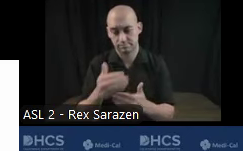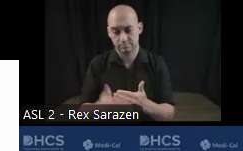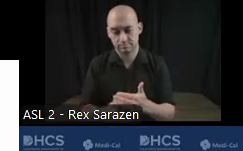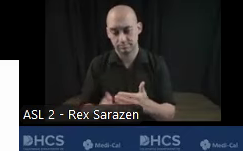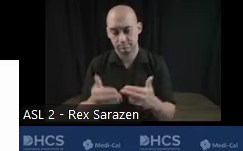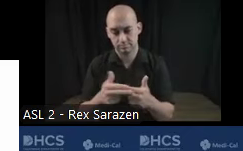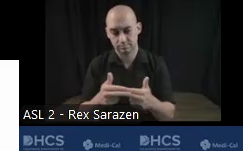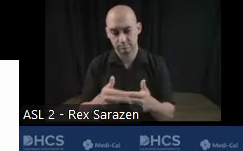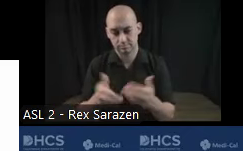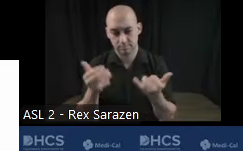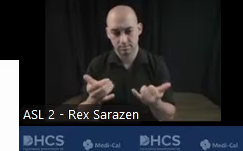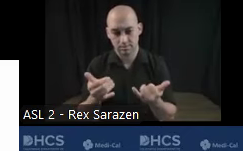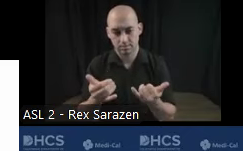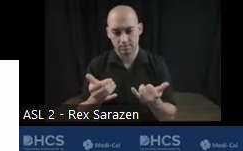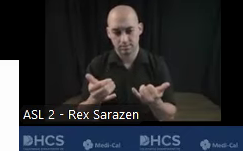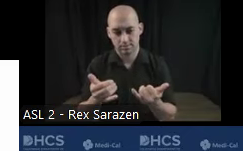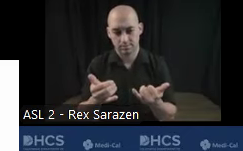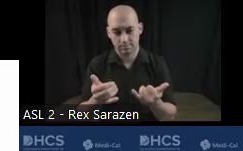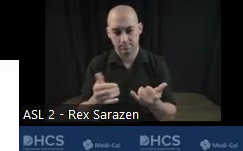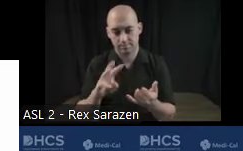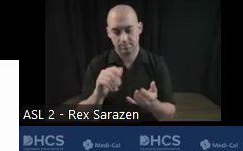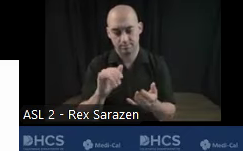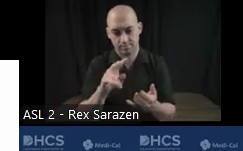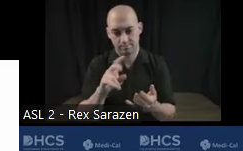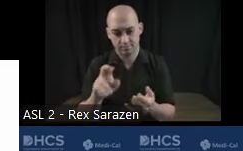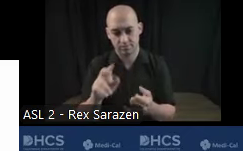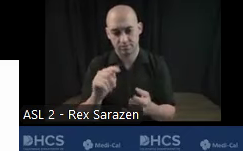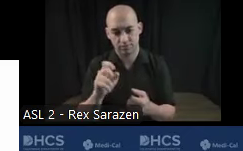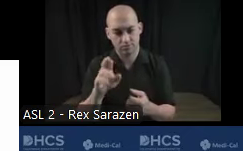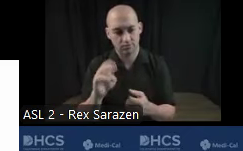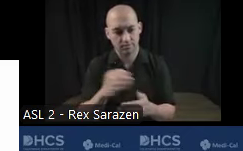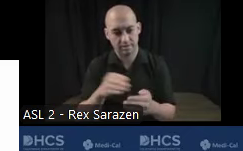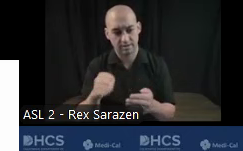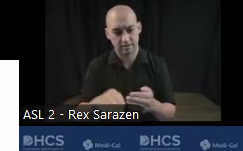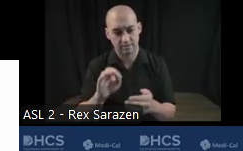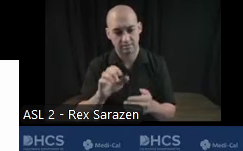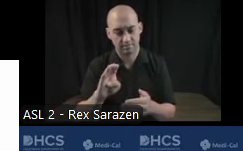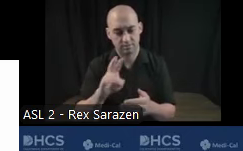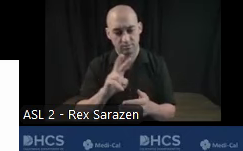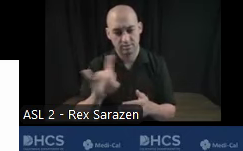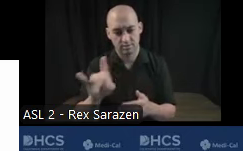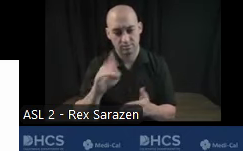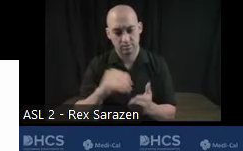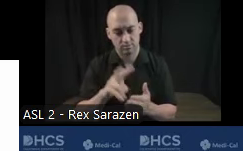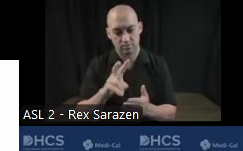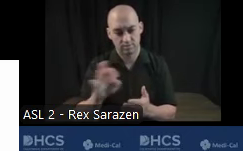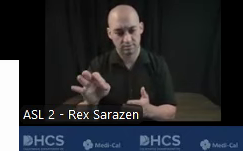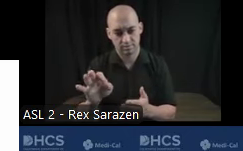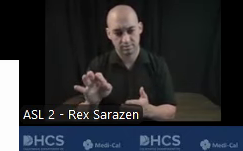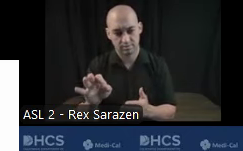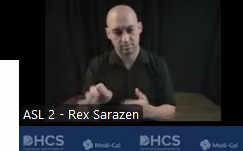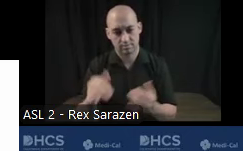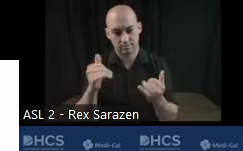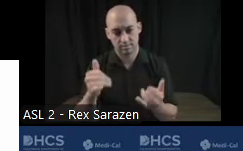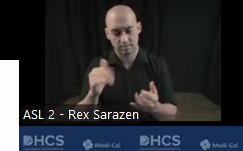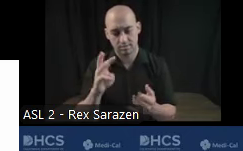Here's the current statistics of our waiver. Our current waiver term ends on February 28th, 2029. Current waiver capacity